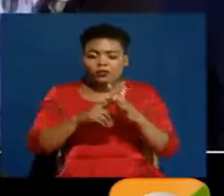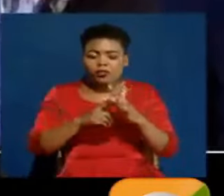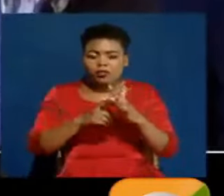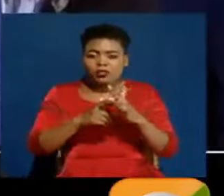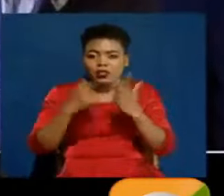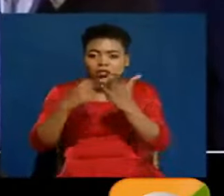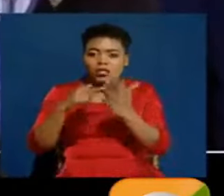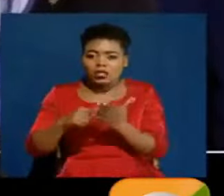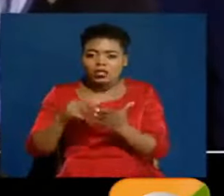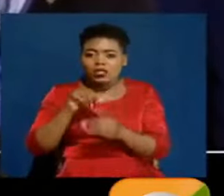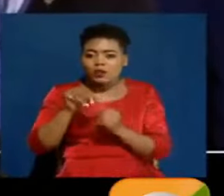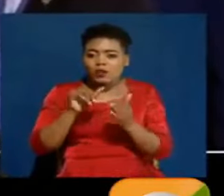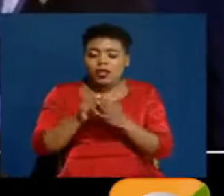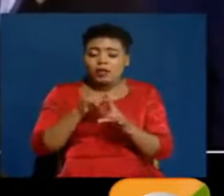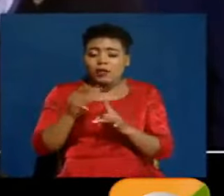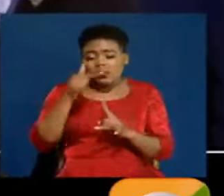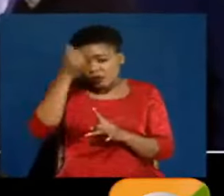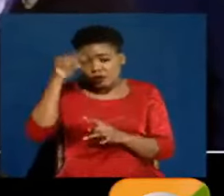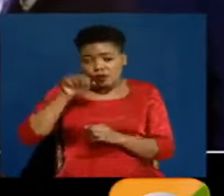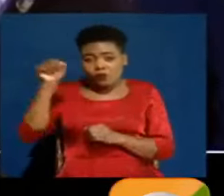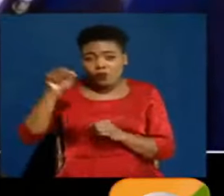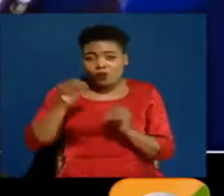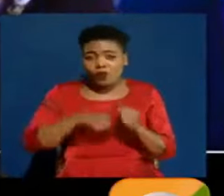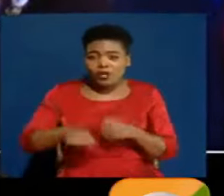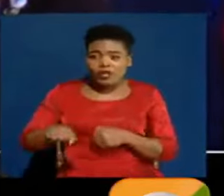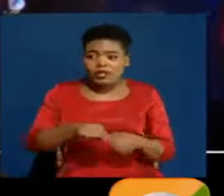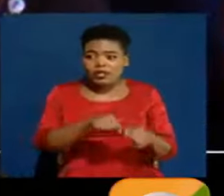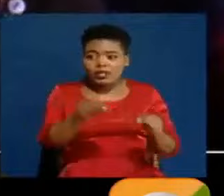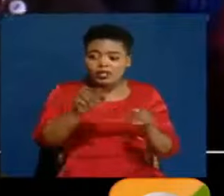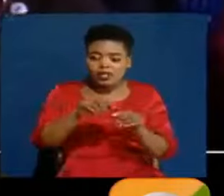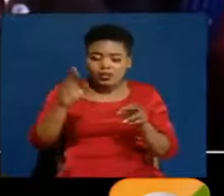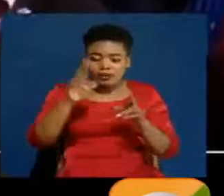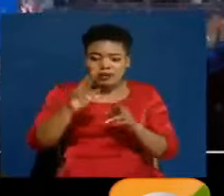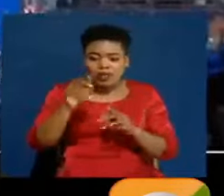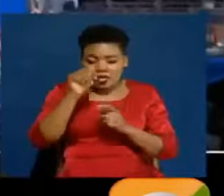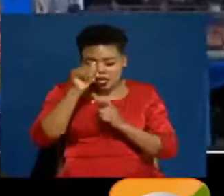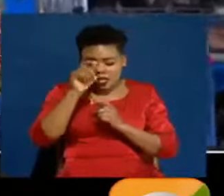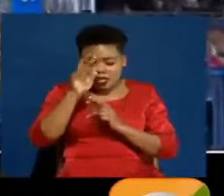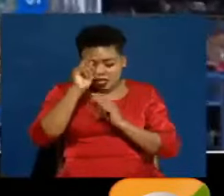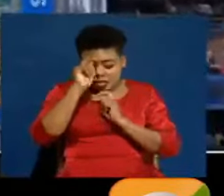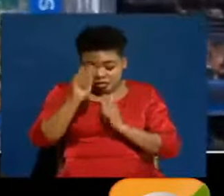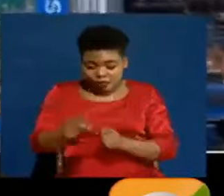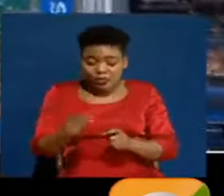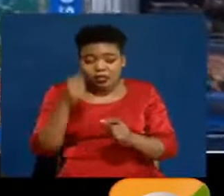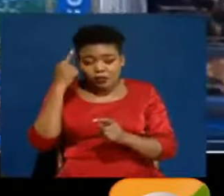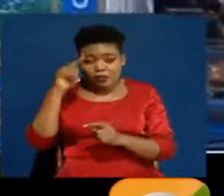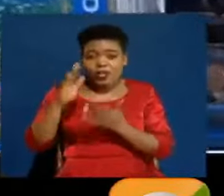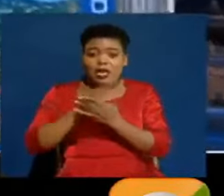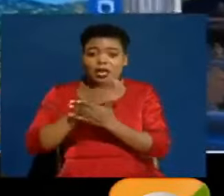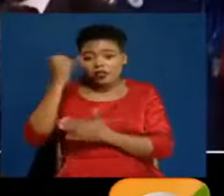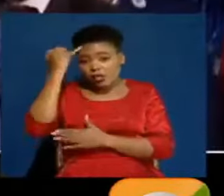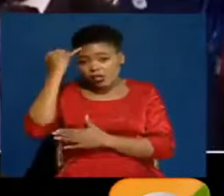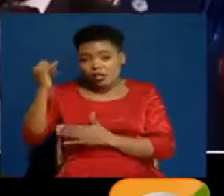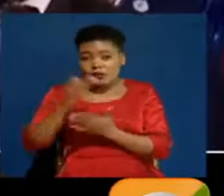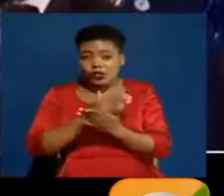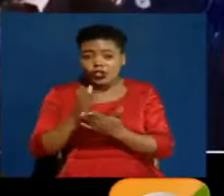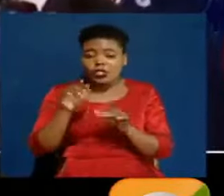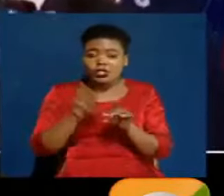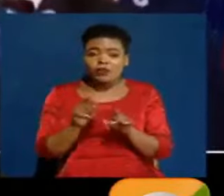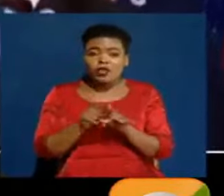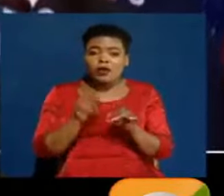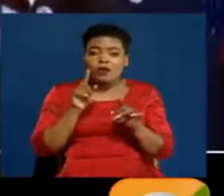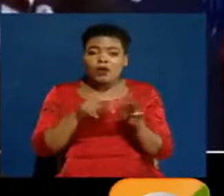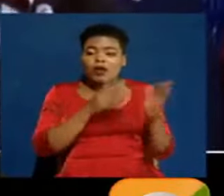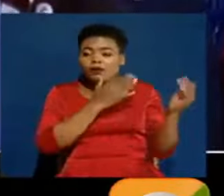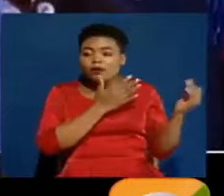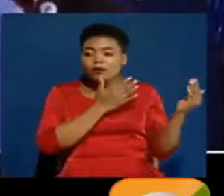then, because of the party structures, because of the respect for the ideas that we share in common, because of the respect